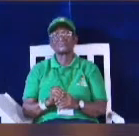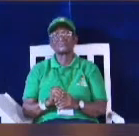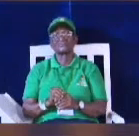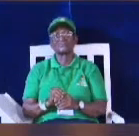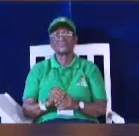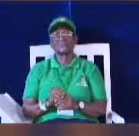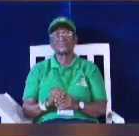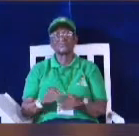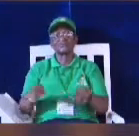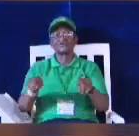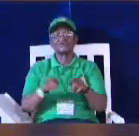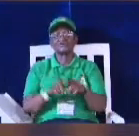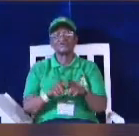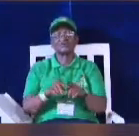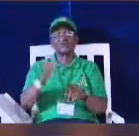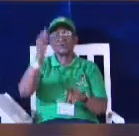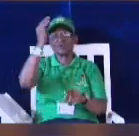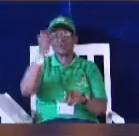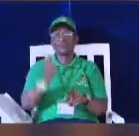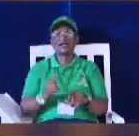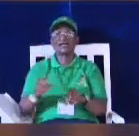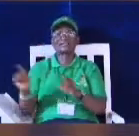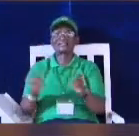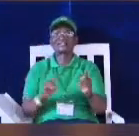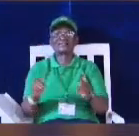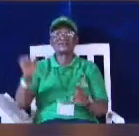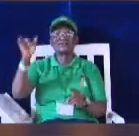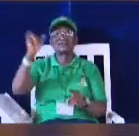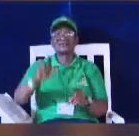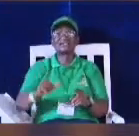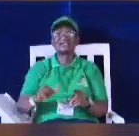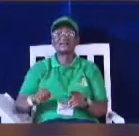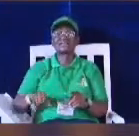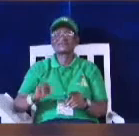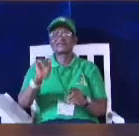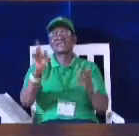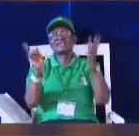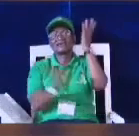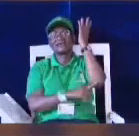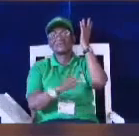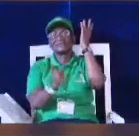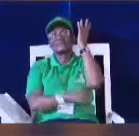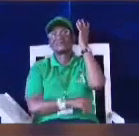So why did they still beat him?